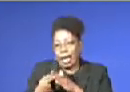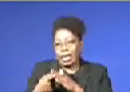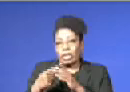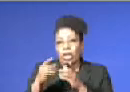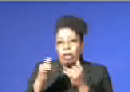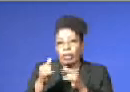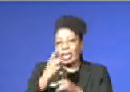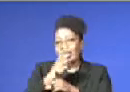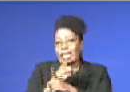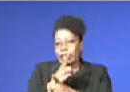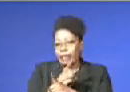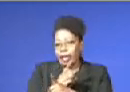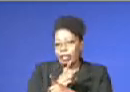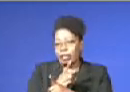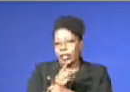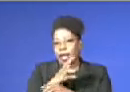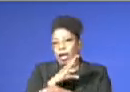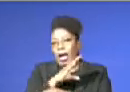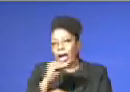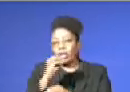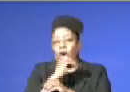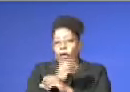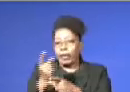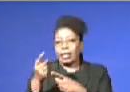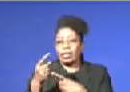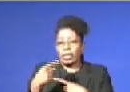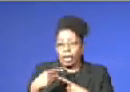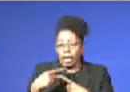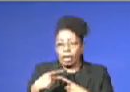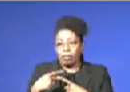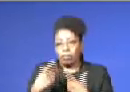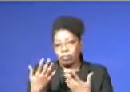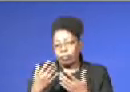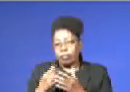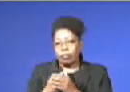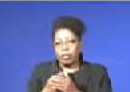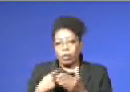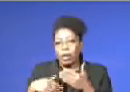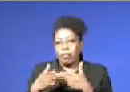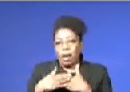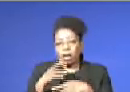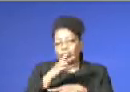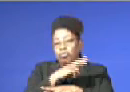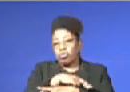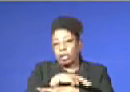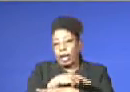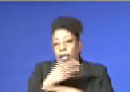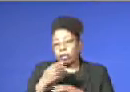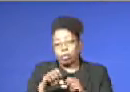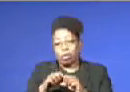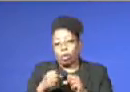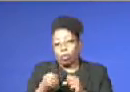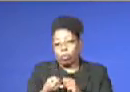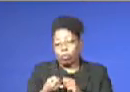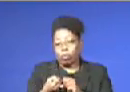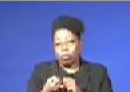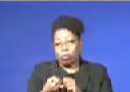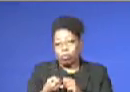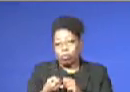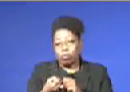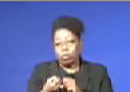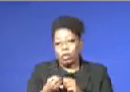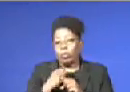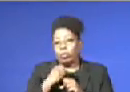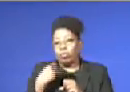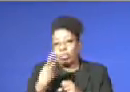defense, and offense came around, and then we just went back lax. So because